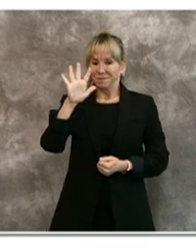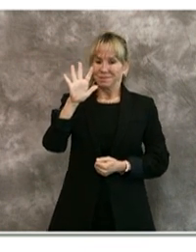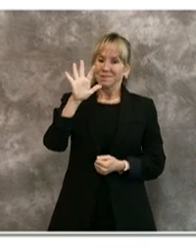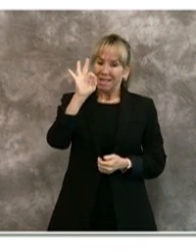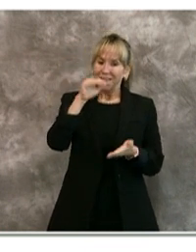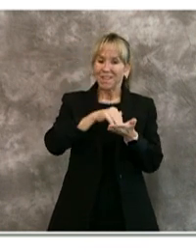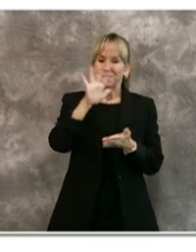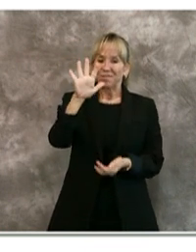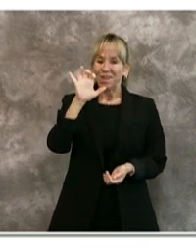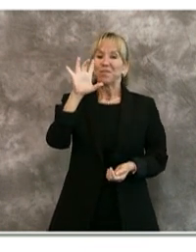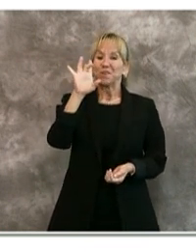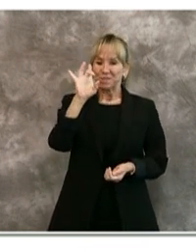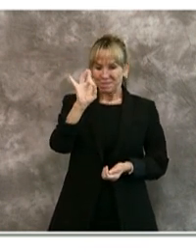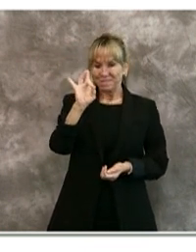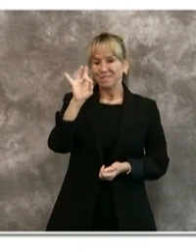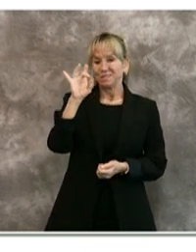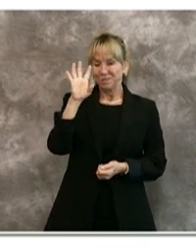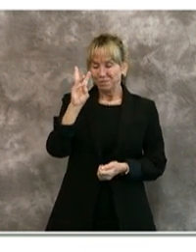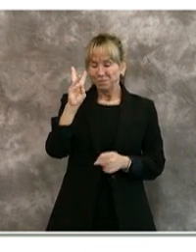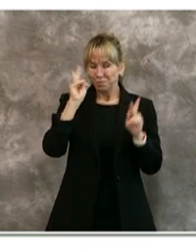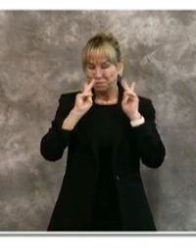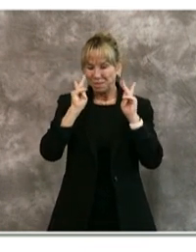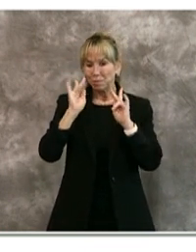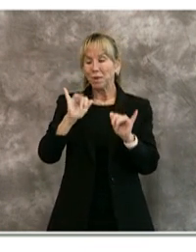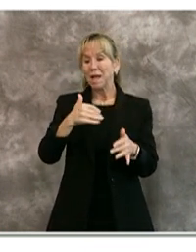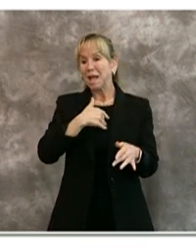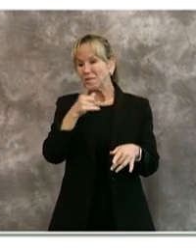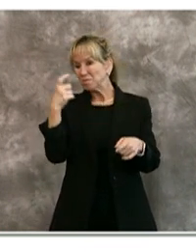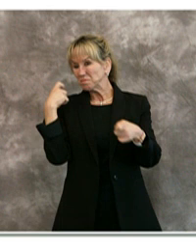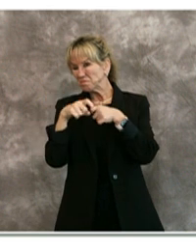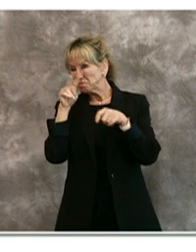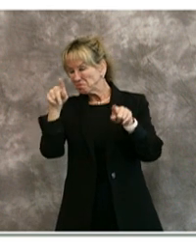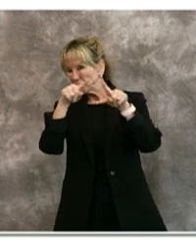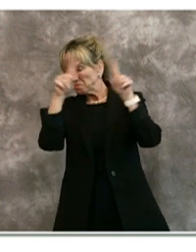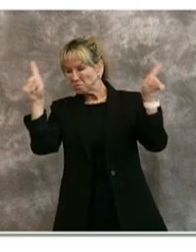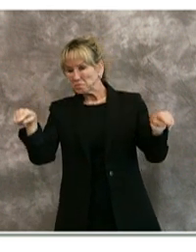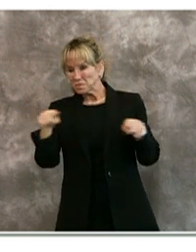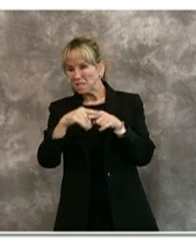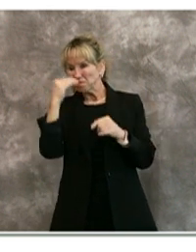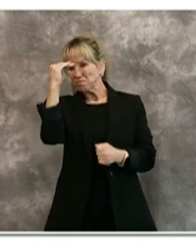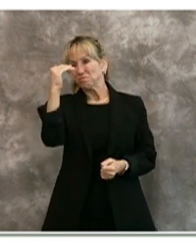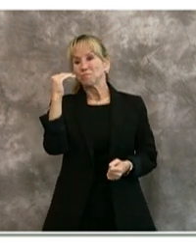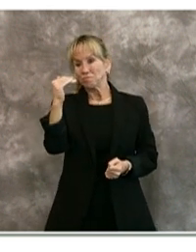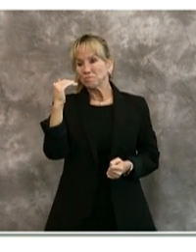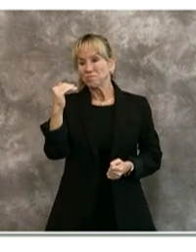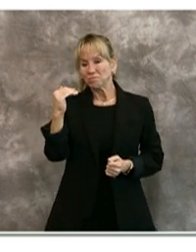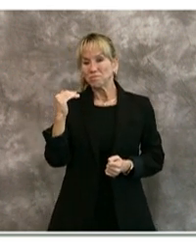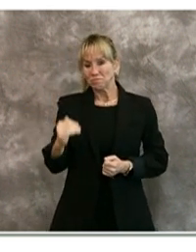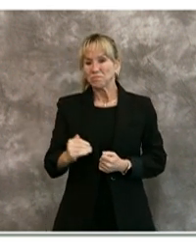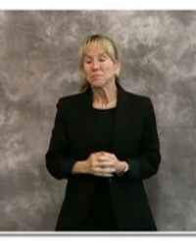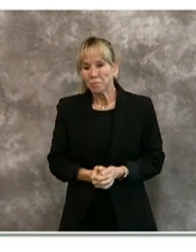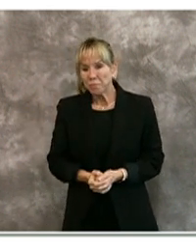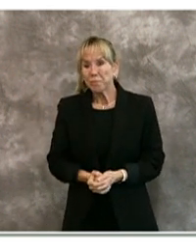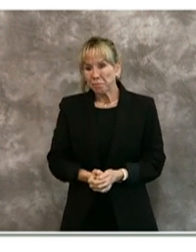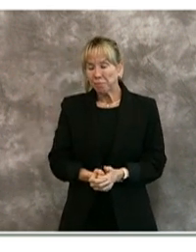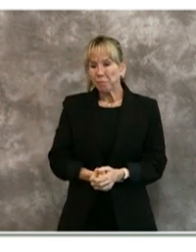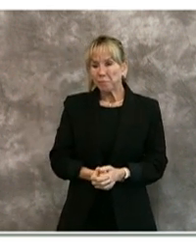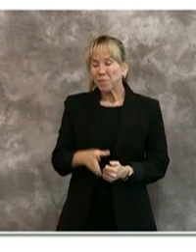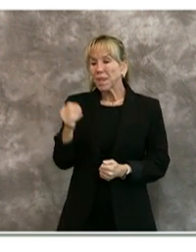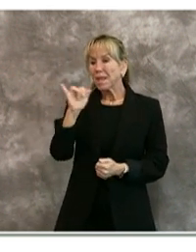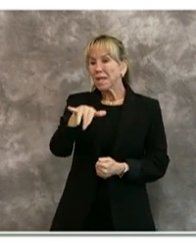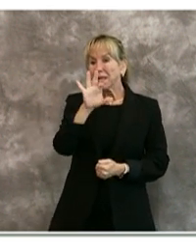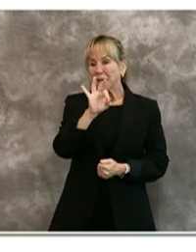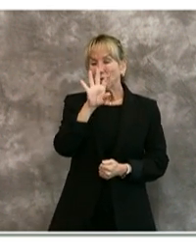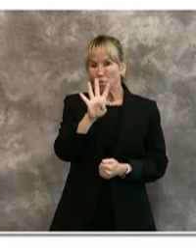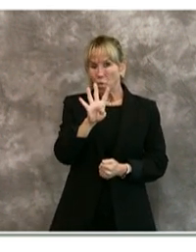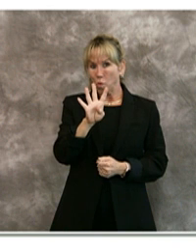66% are Hispanic or Latino, 21% are white, 6% are Asian, 4% are Black or African American, and 94,